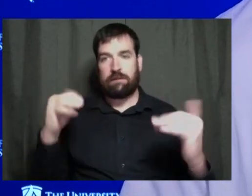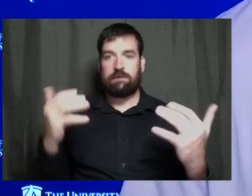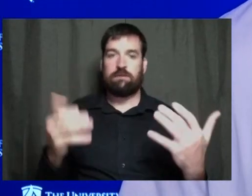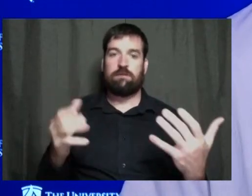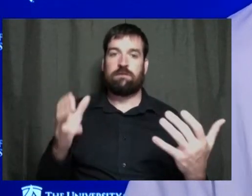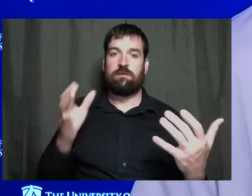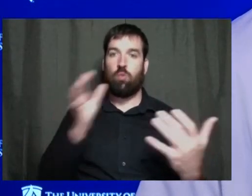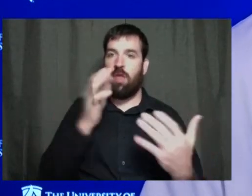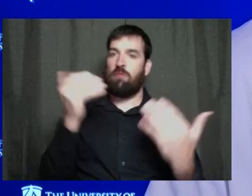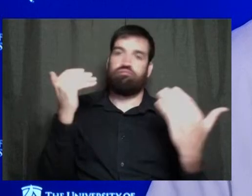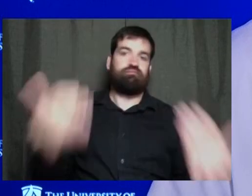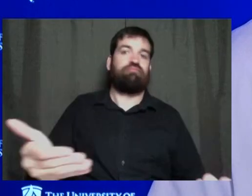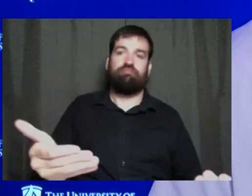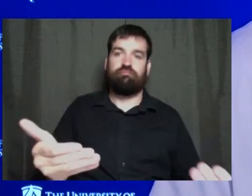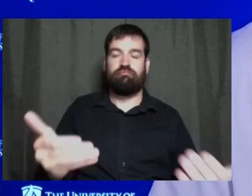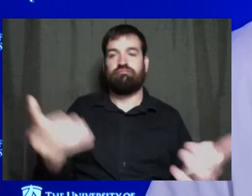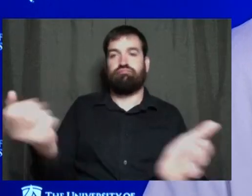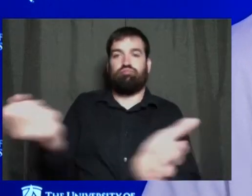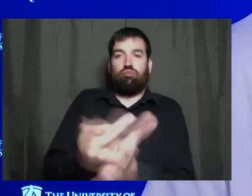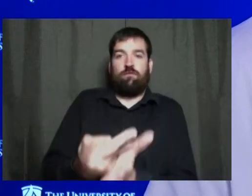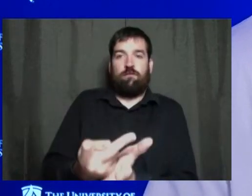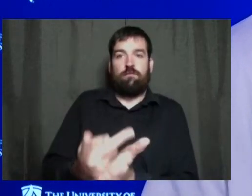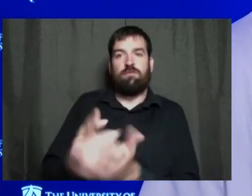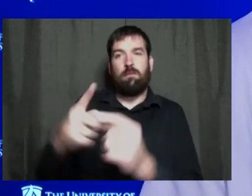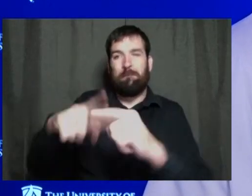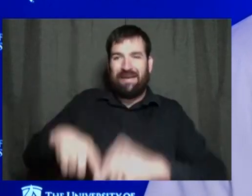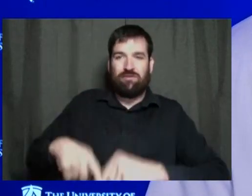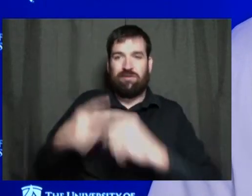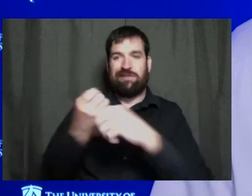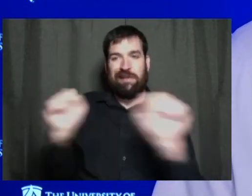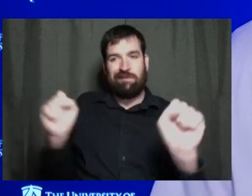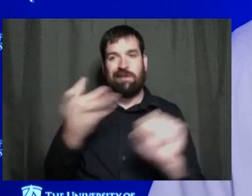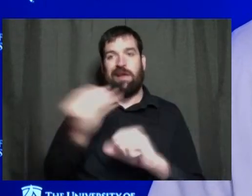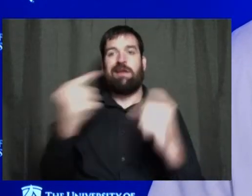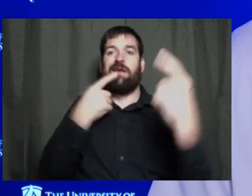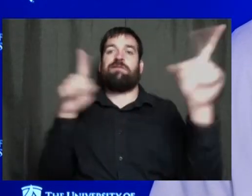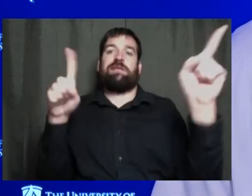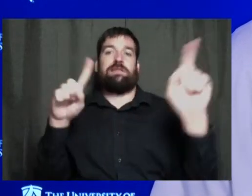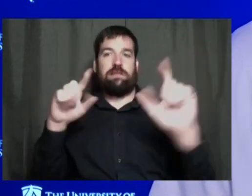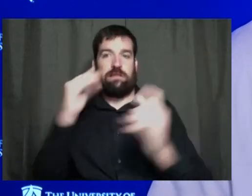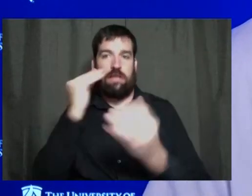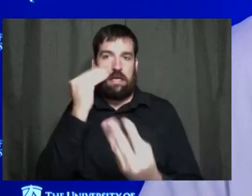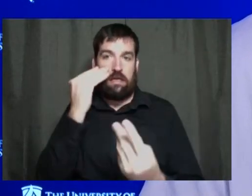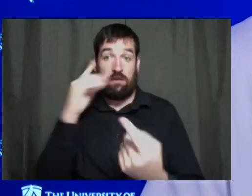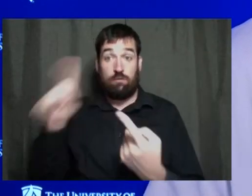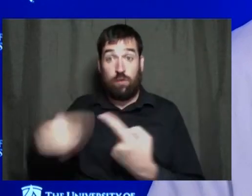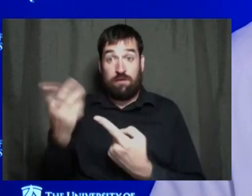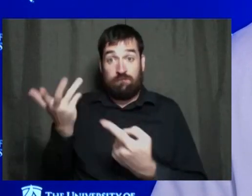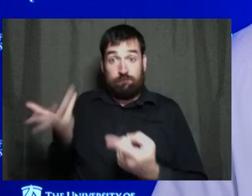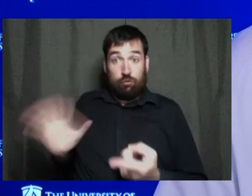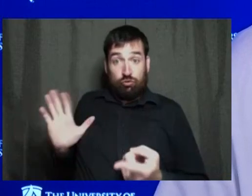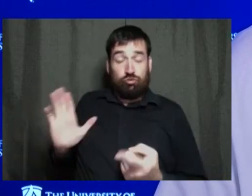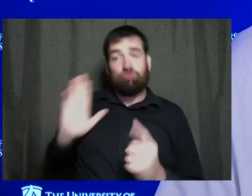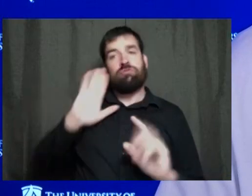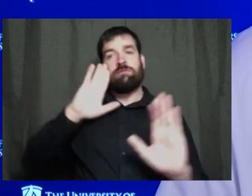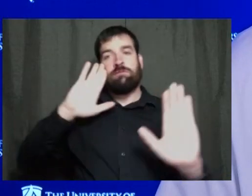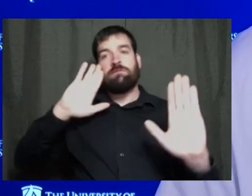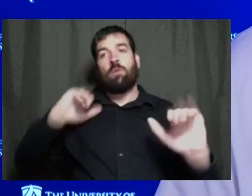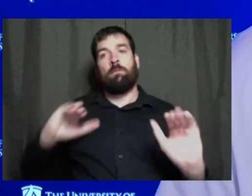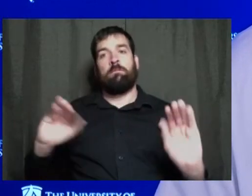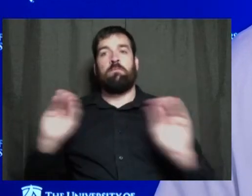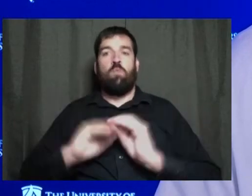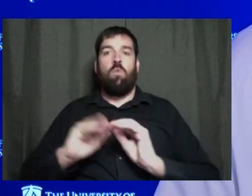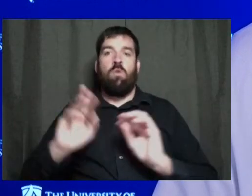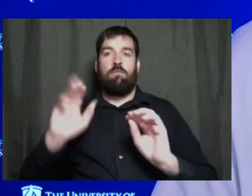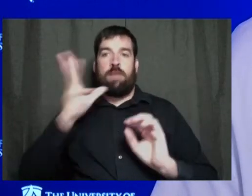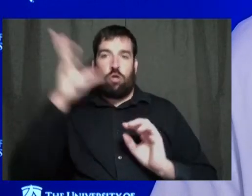ahead and okayed based on the safety and efficacy data. And once that is done, we would certainly hope that more and more parents